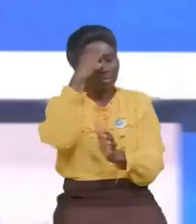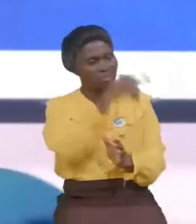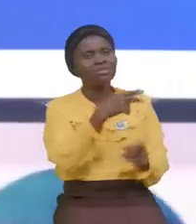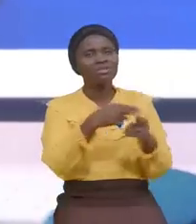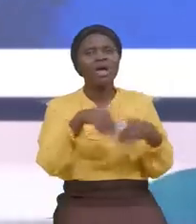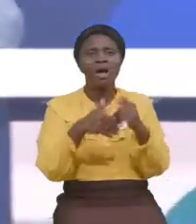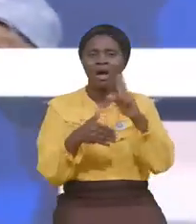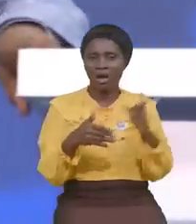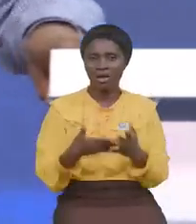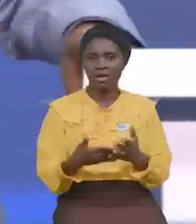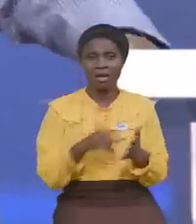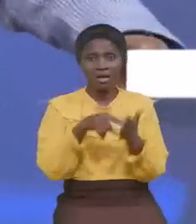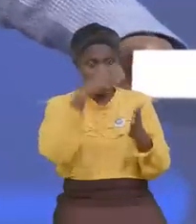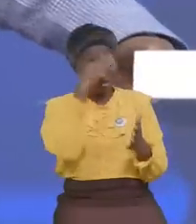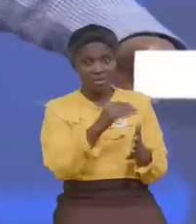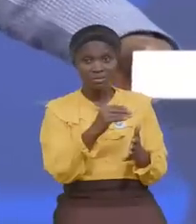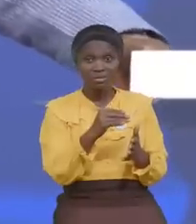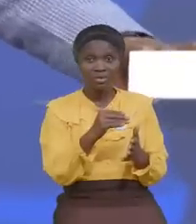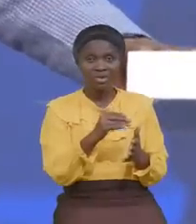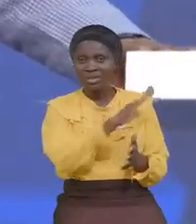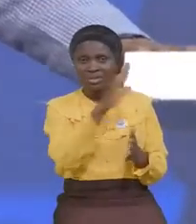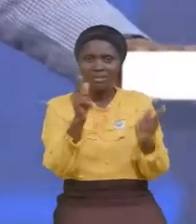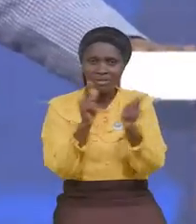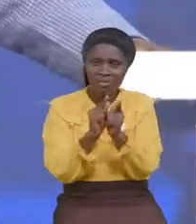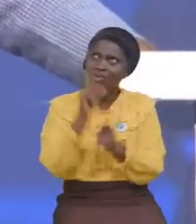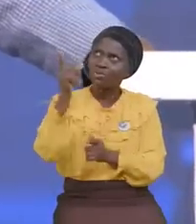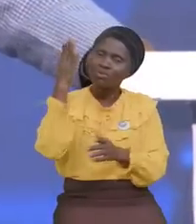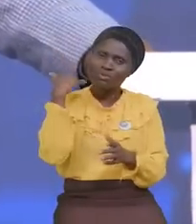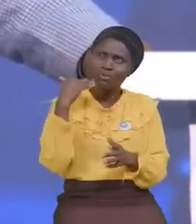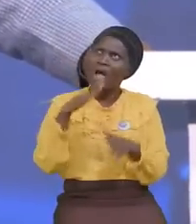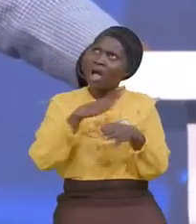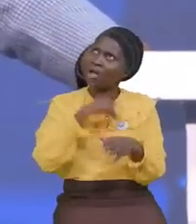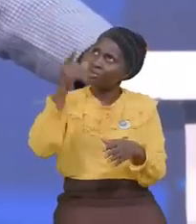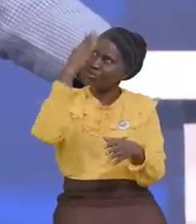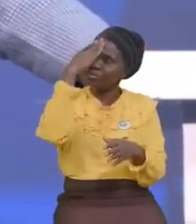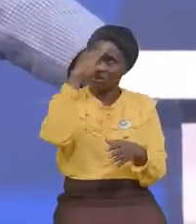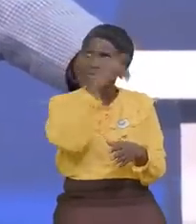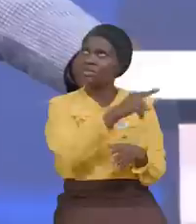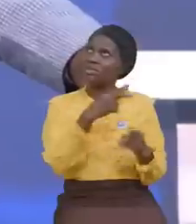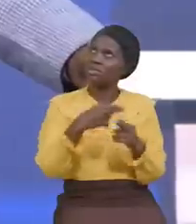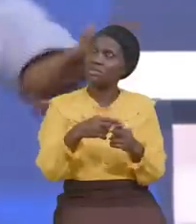This man has never seen you. This man has never met you. And you know his name, Zacchaeus.